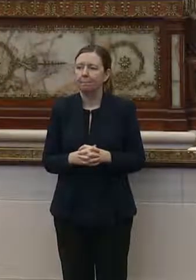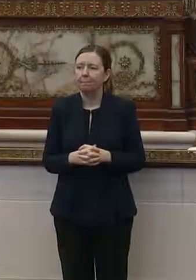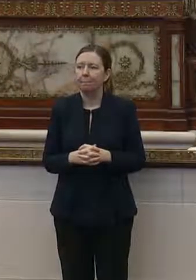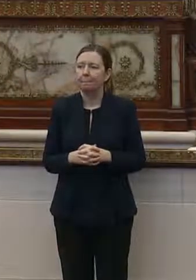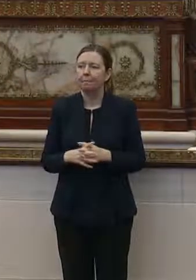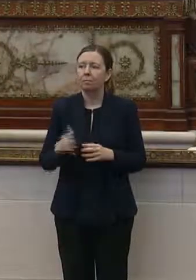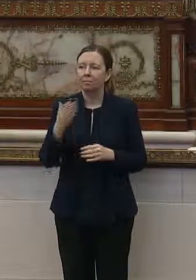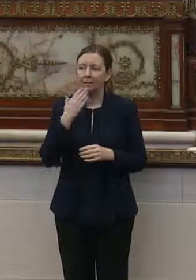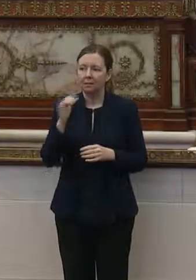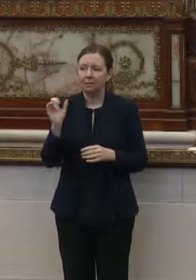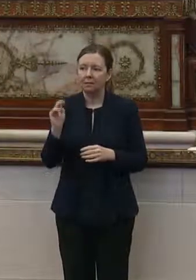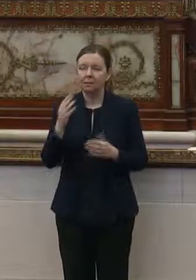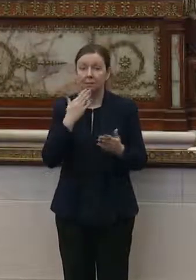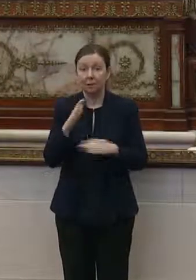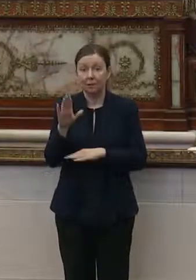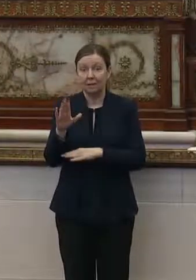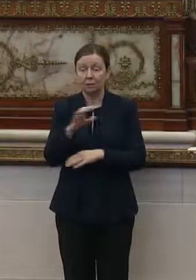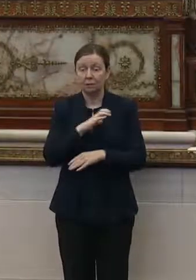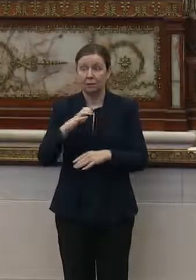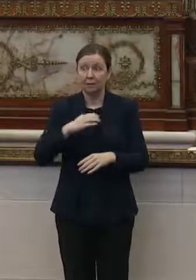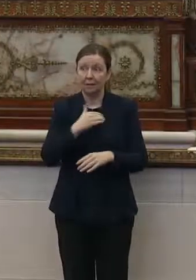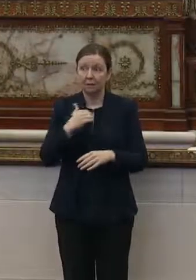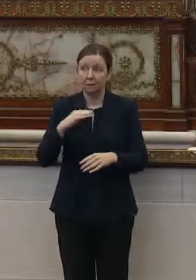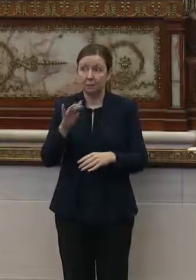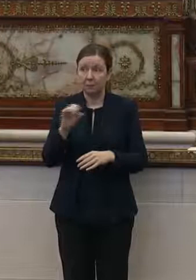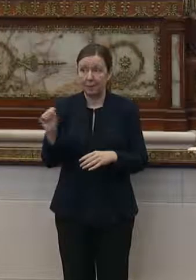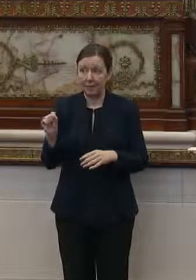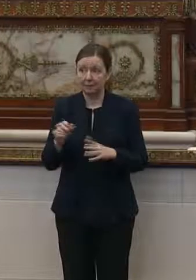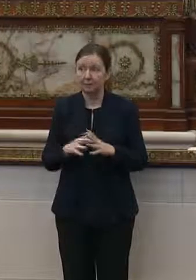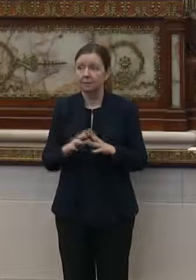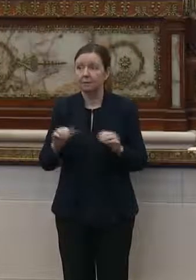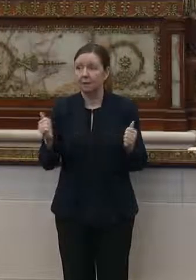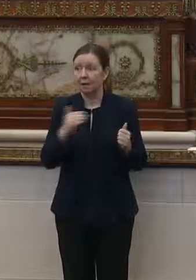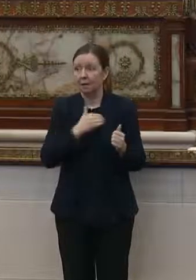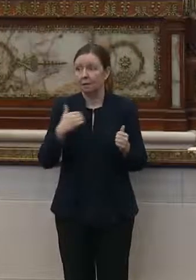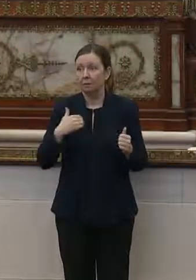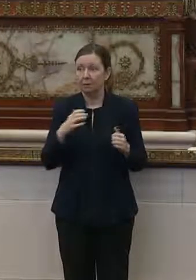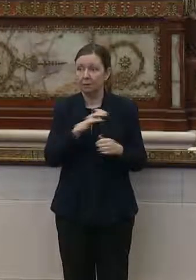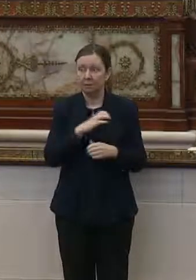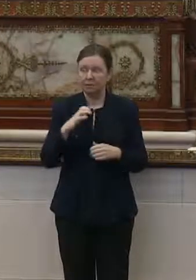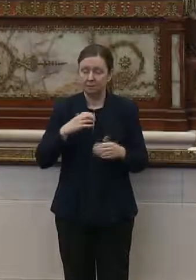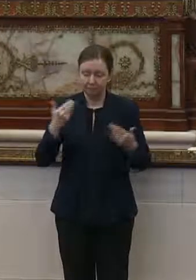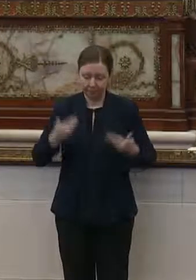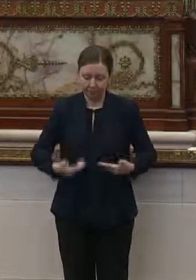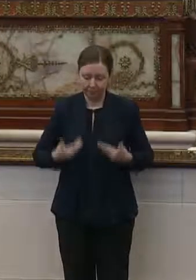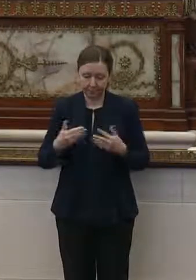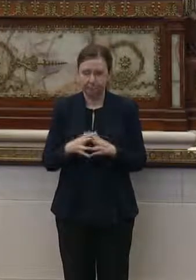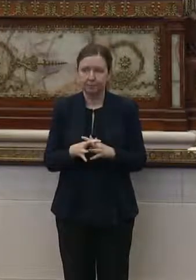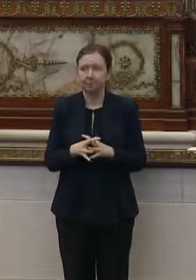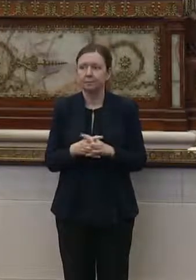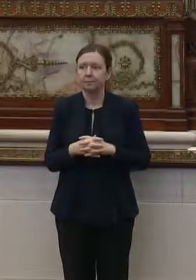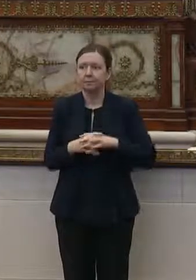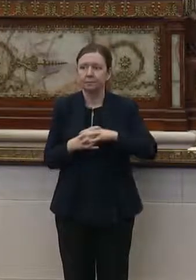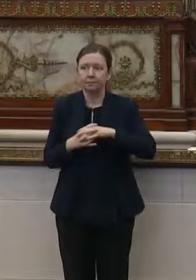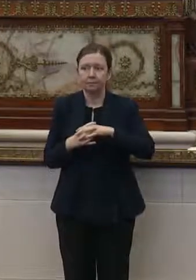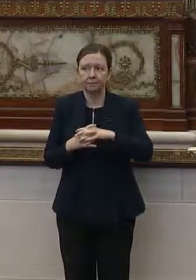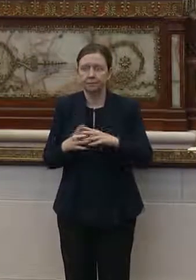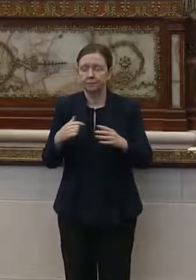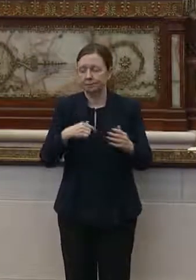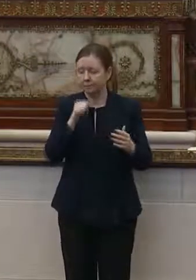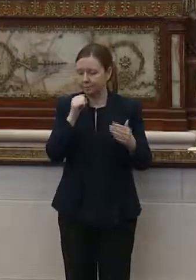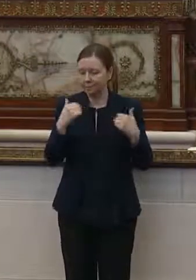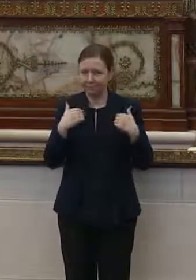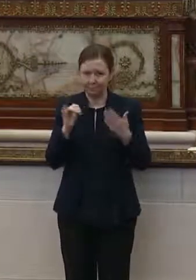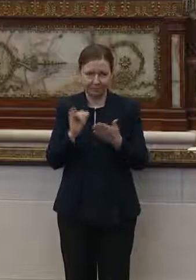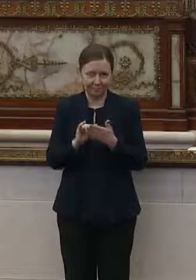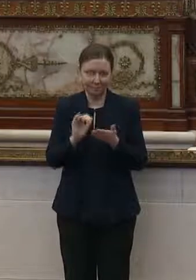Thanks, Jim. Good afternoon, Councilmember Bass and other members of the committee. I also do not have